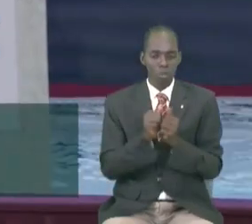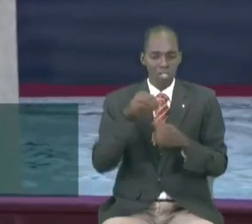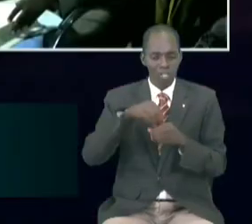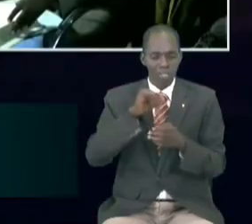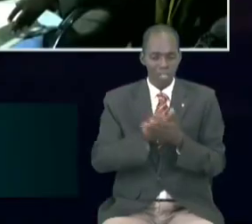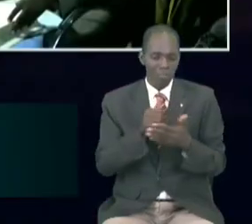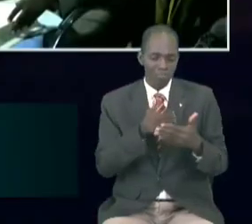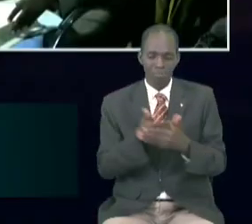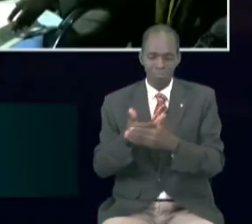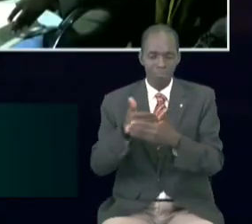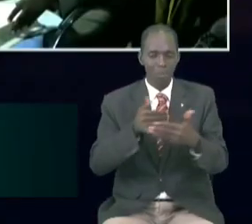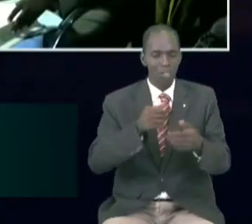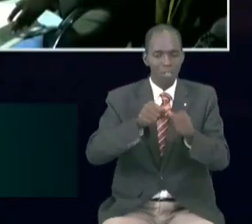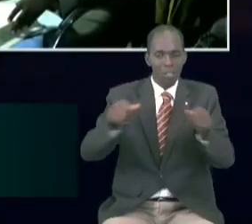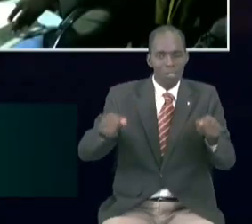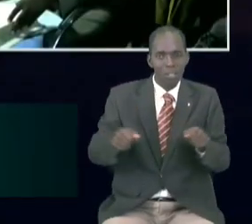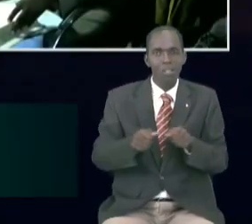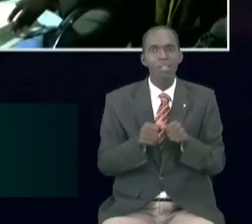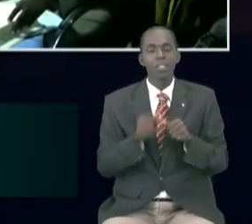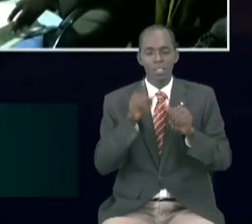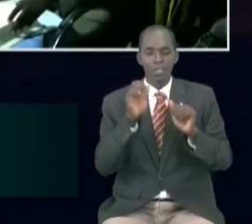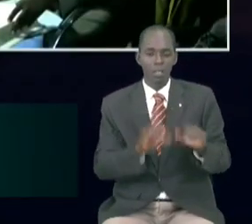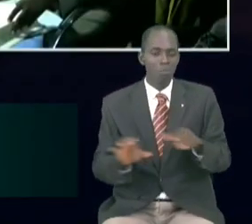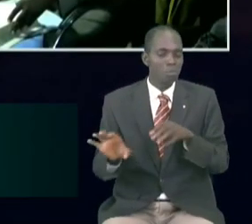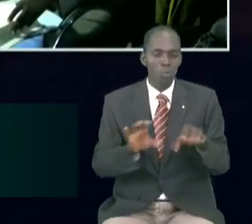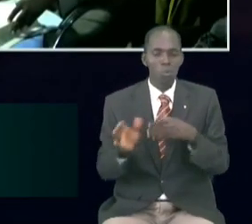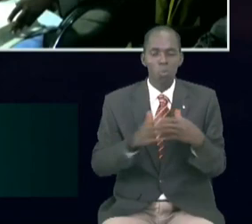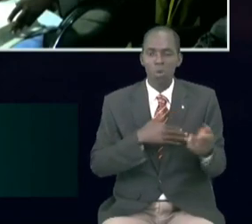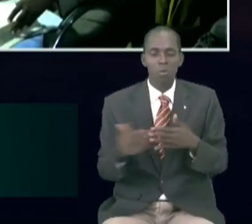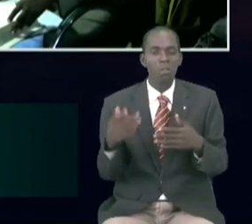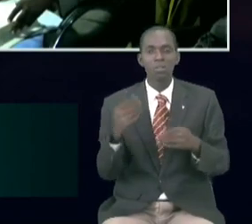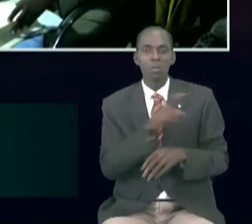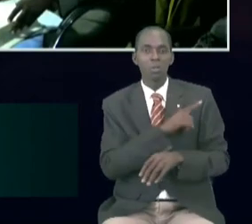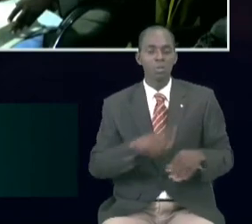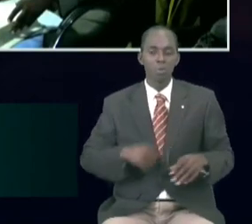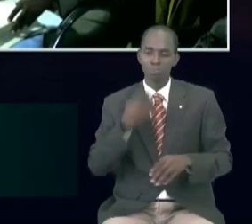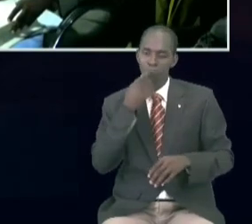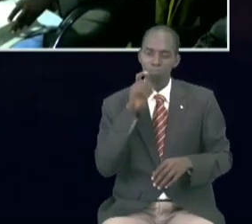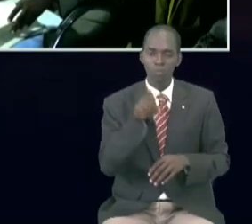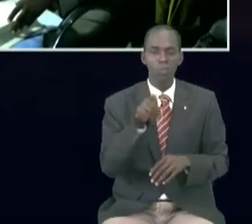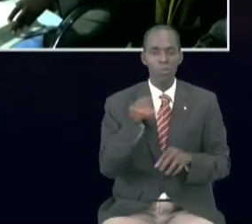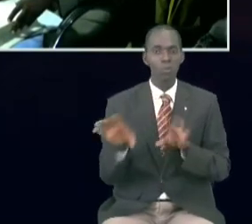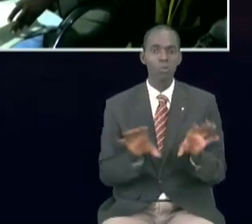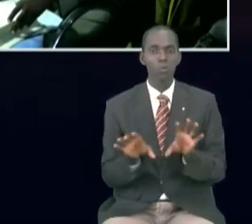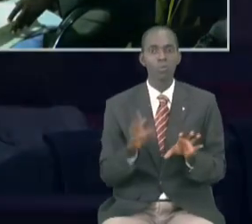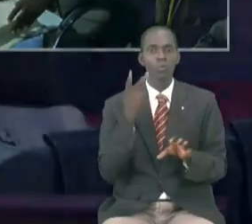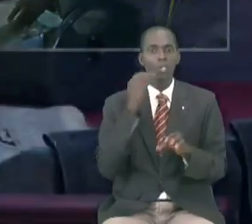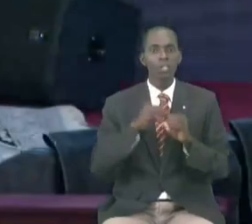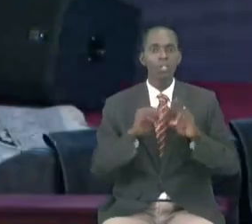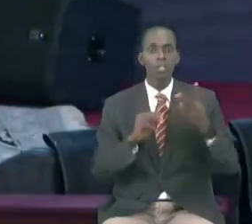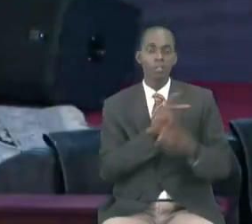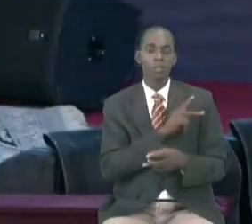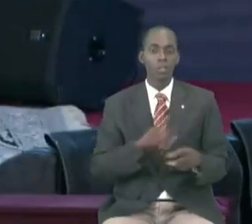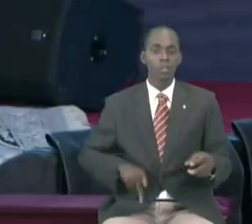Kings chapter 14 verse 25, he restored the coast of Israel from the entering